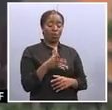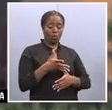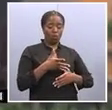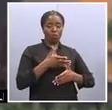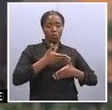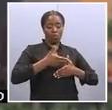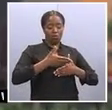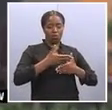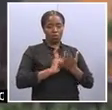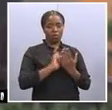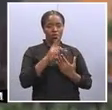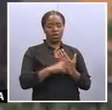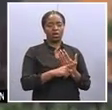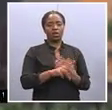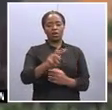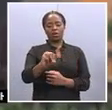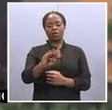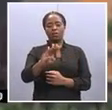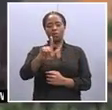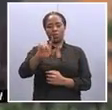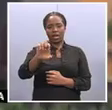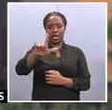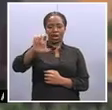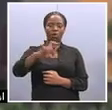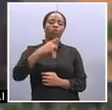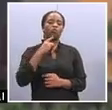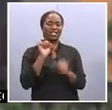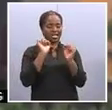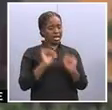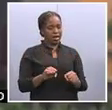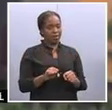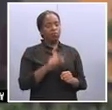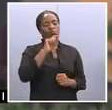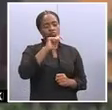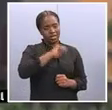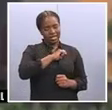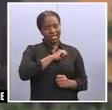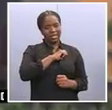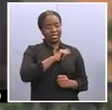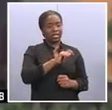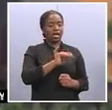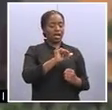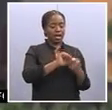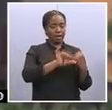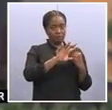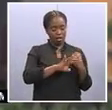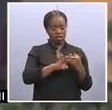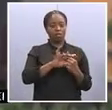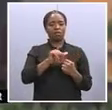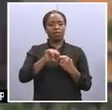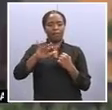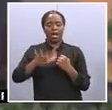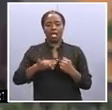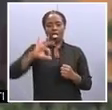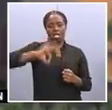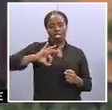Works Program, Mbolelo Tunzi, confirms the beneficiaries have not been paid for April and May. He says this is